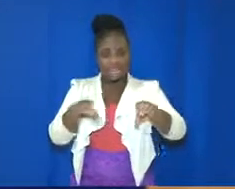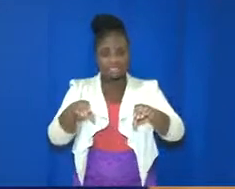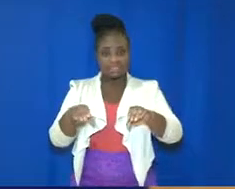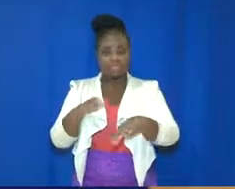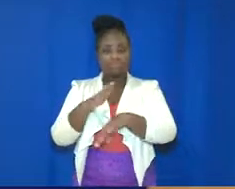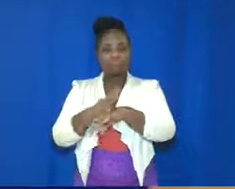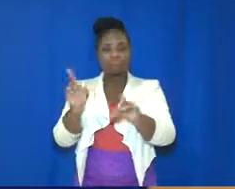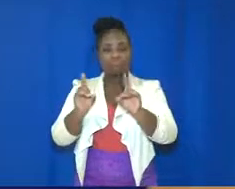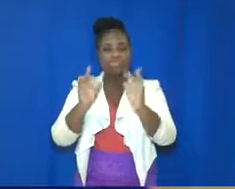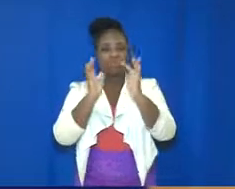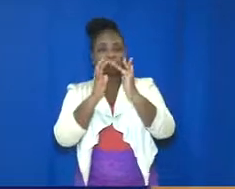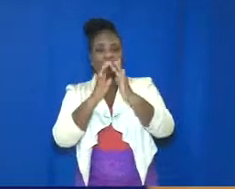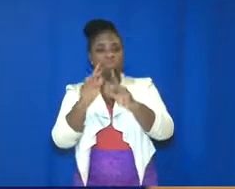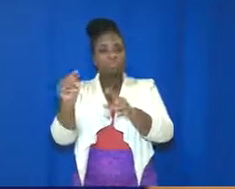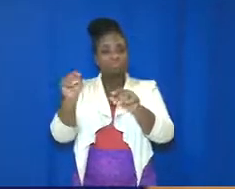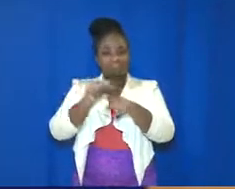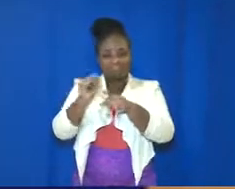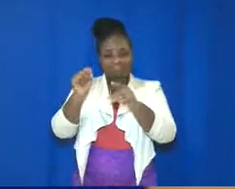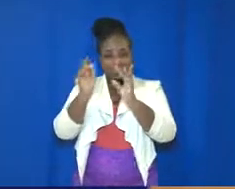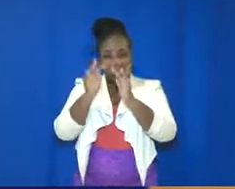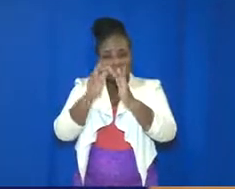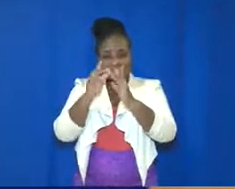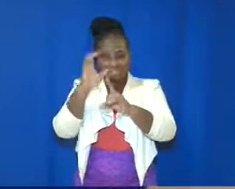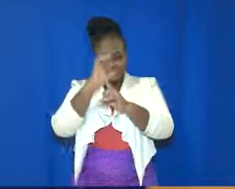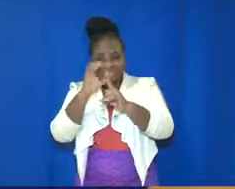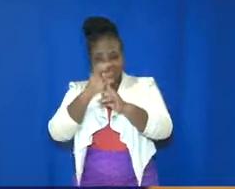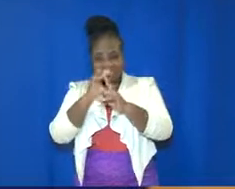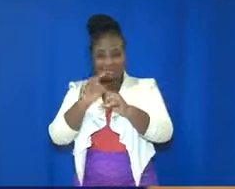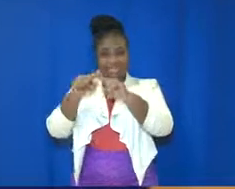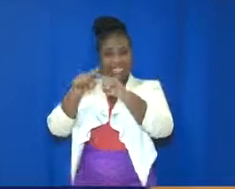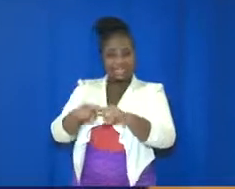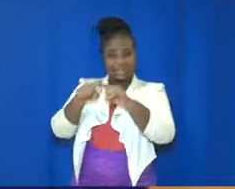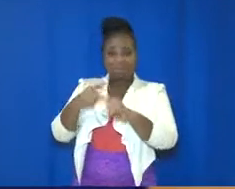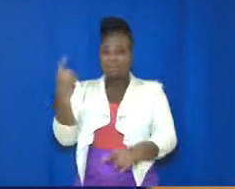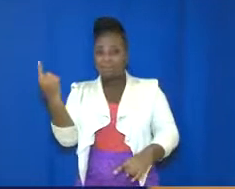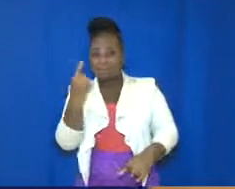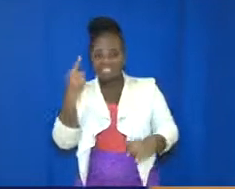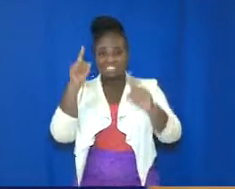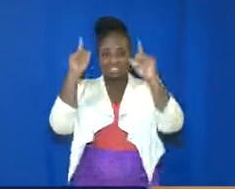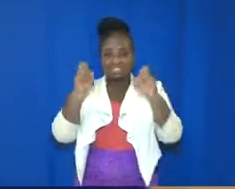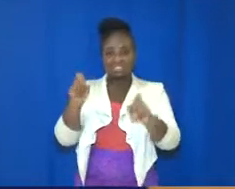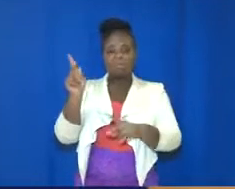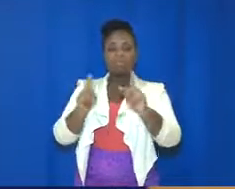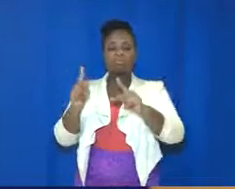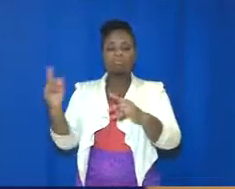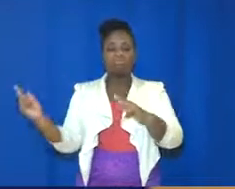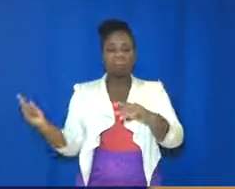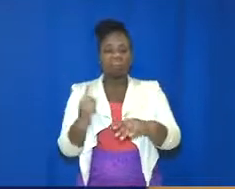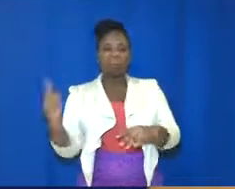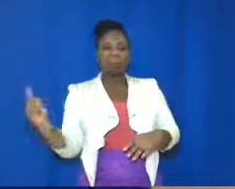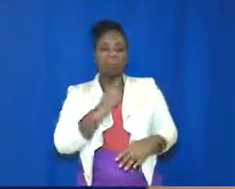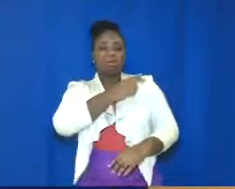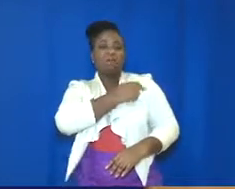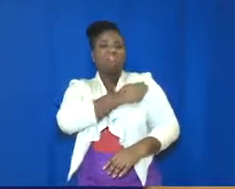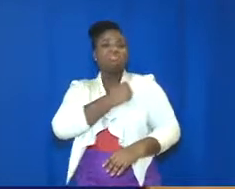enhanced contact tracing of infected persons and had relied solely on testing persons who reported